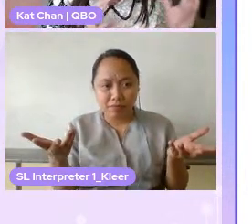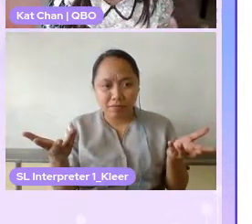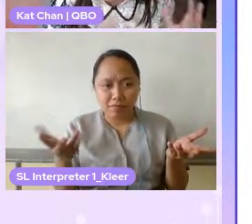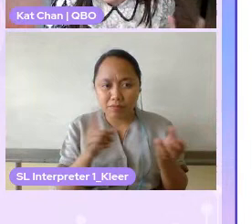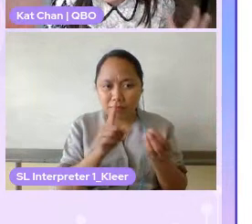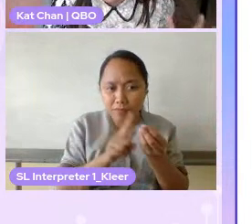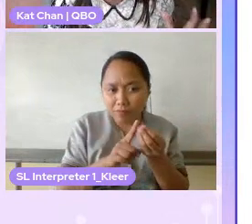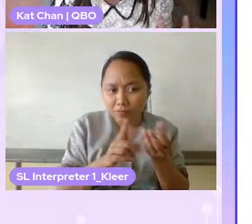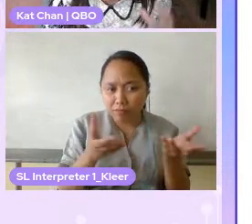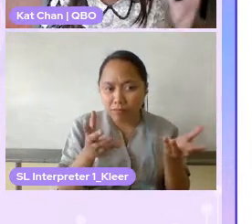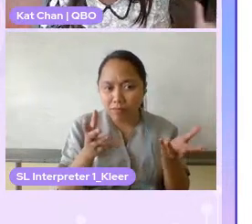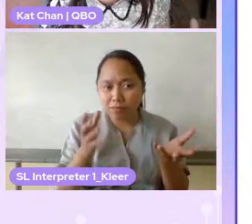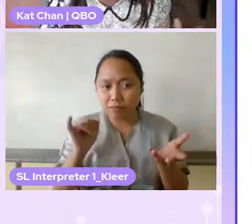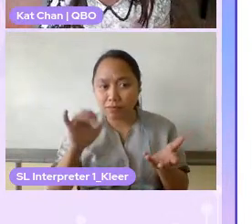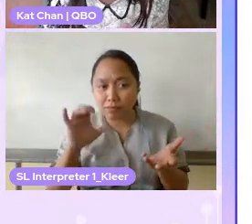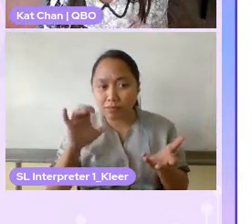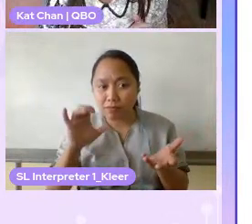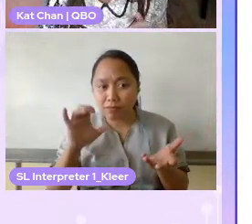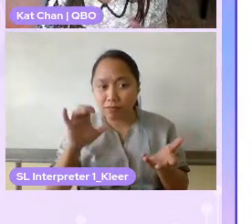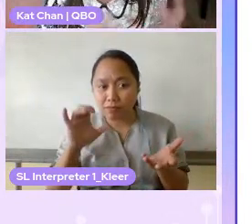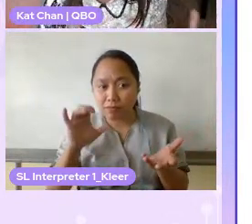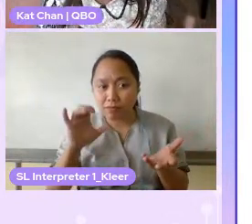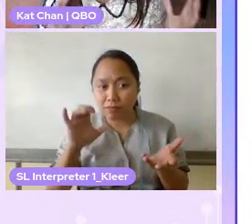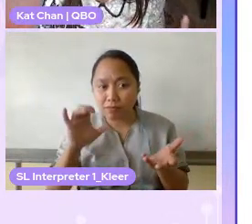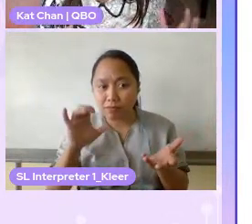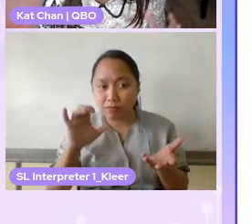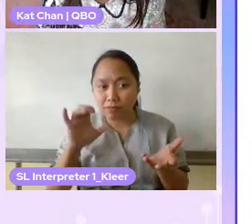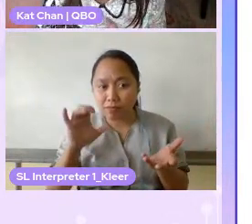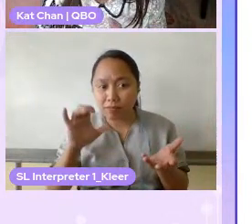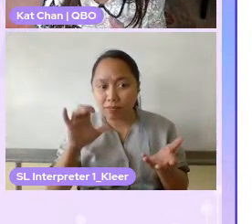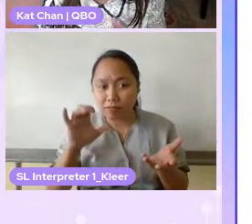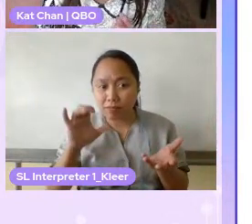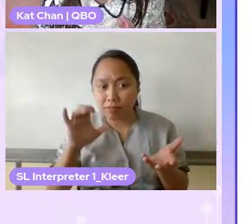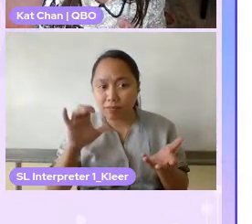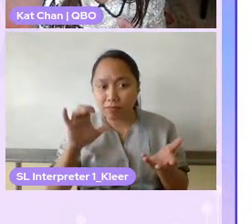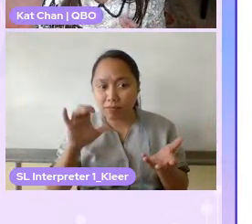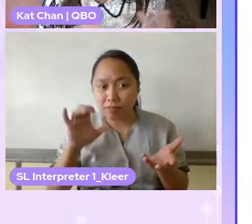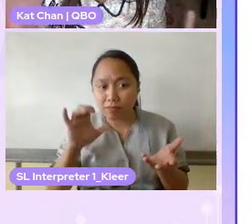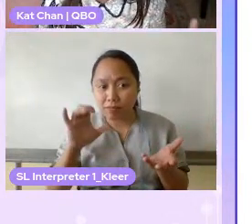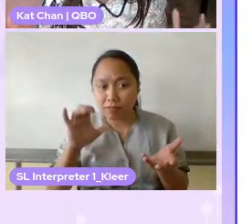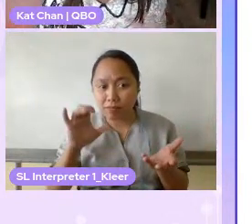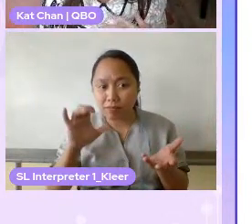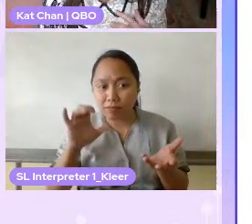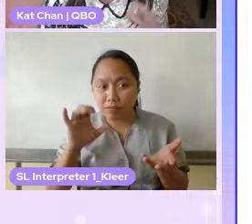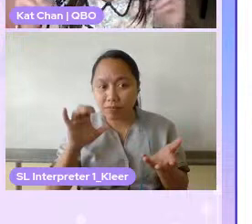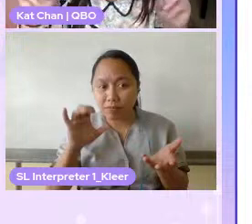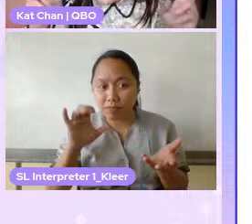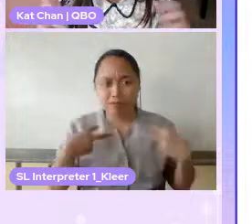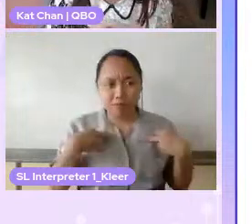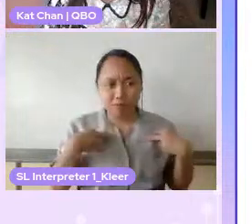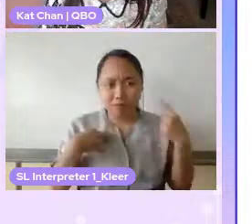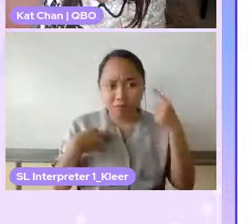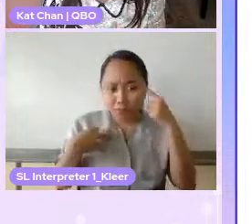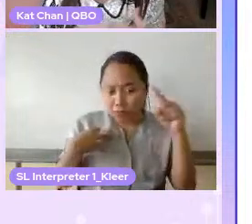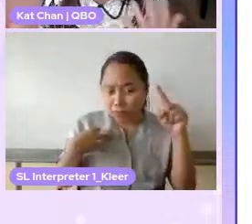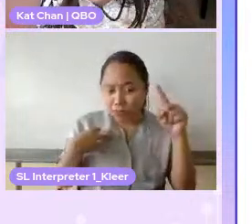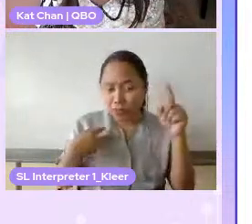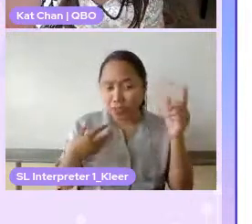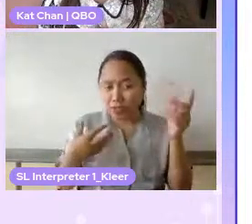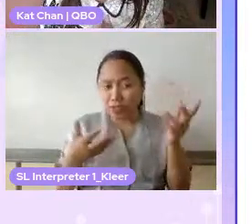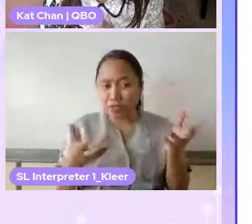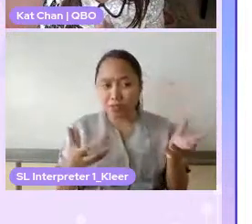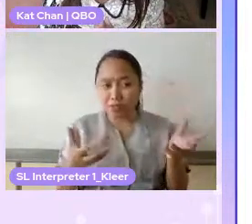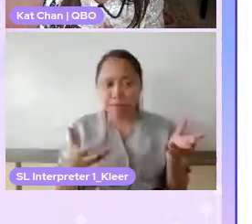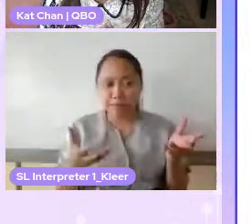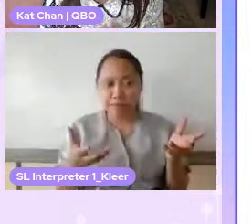A non-e-commerce for women and FH moms, right, that provides jobs for women. But also things that are parang less traditionally female, like